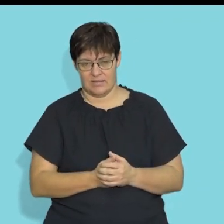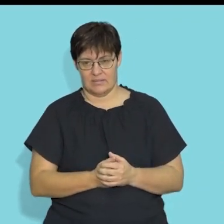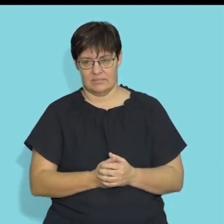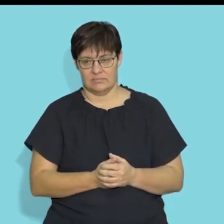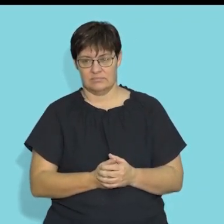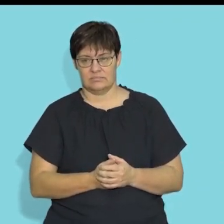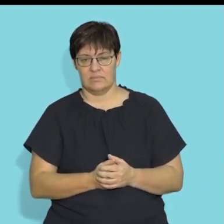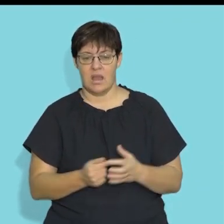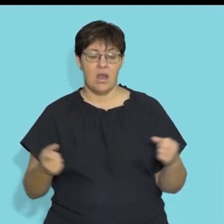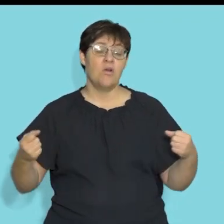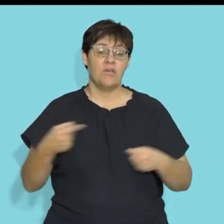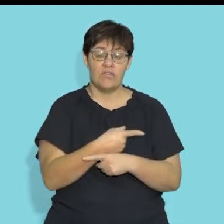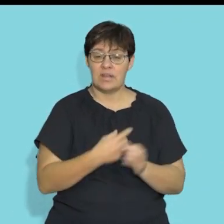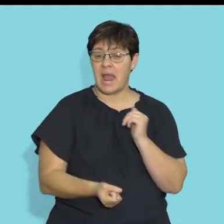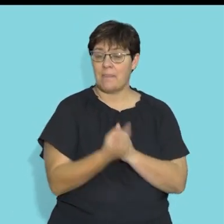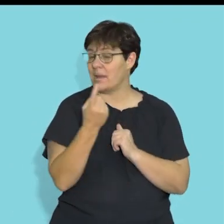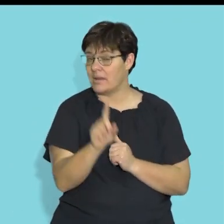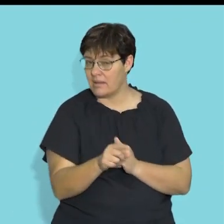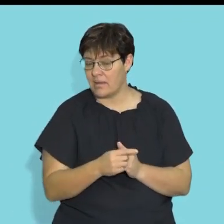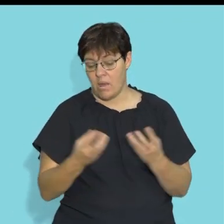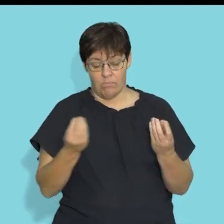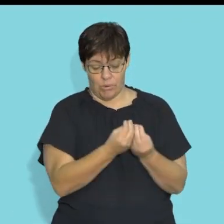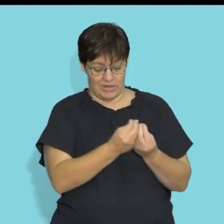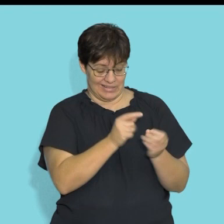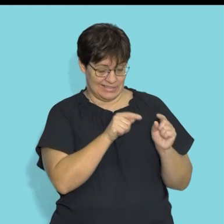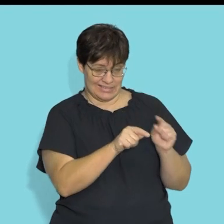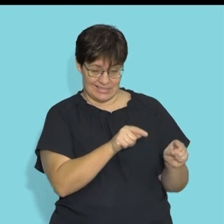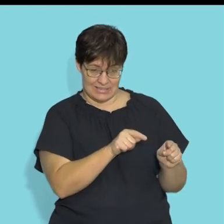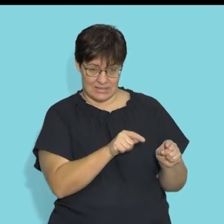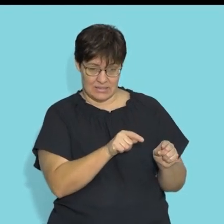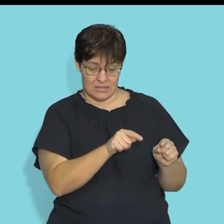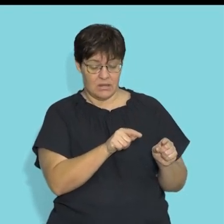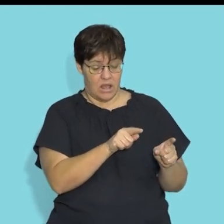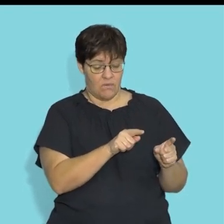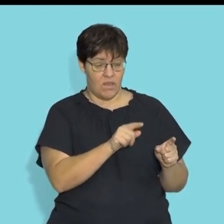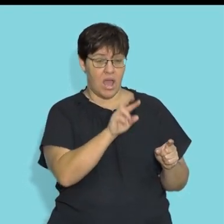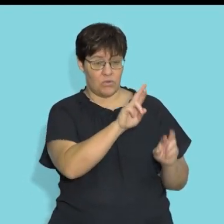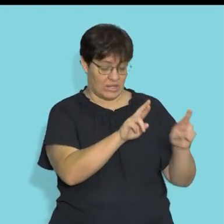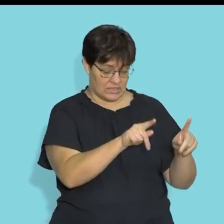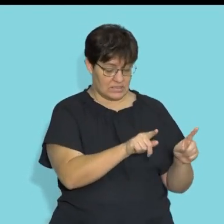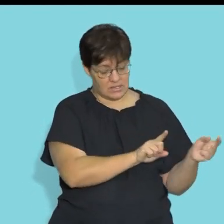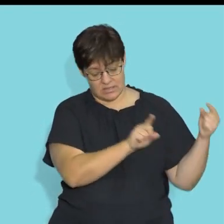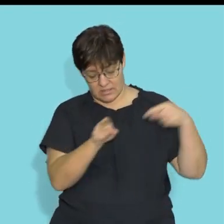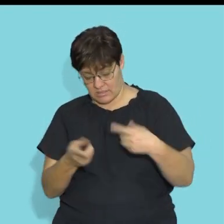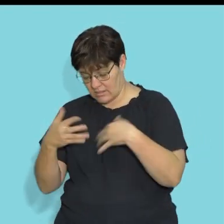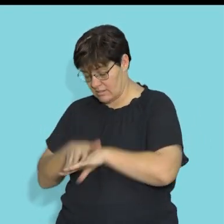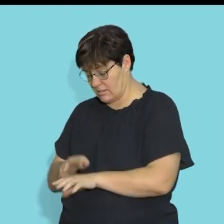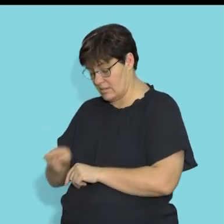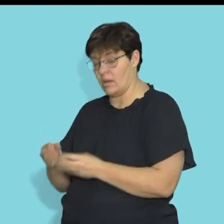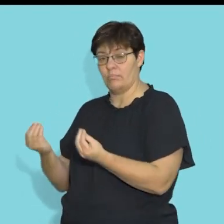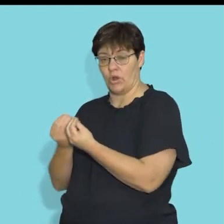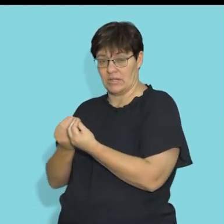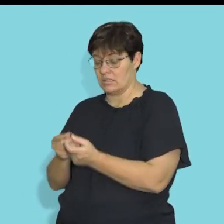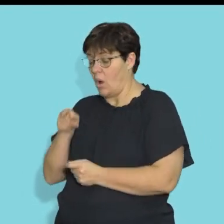A reversible reaction occurs when the products can convert back into